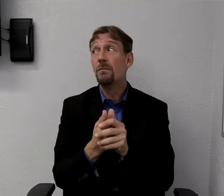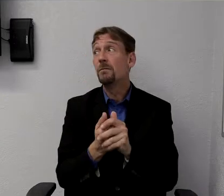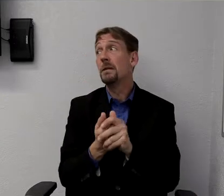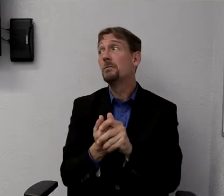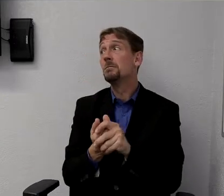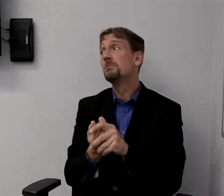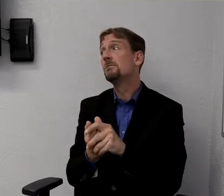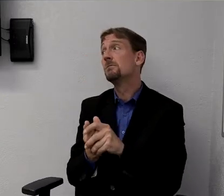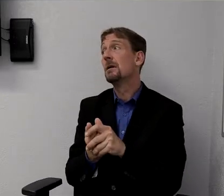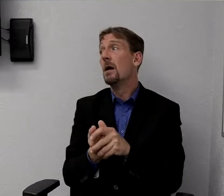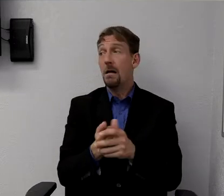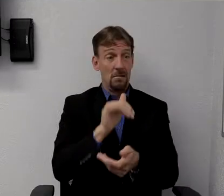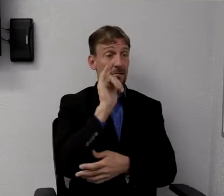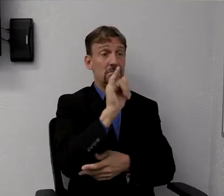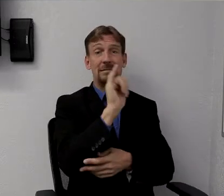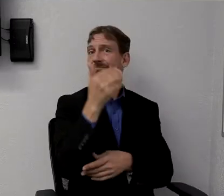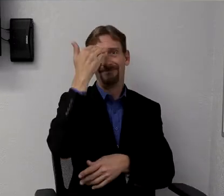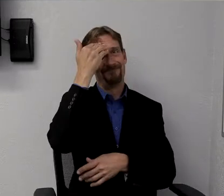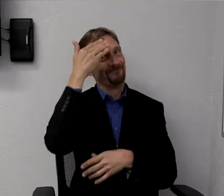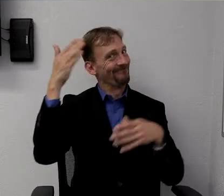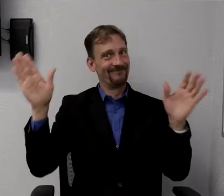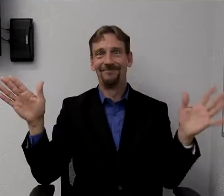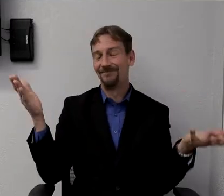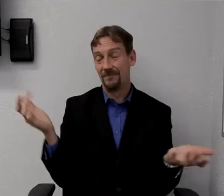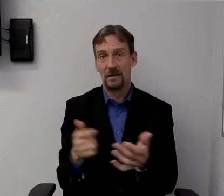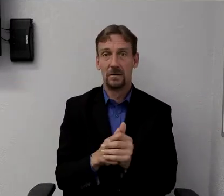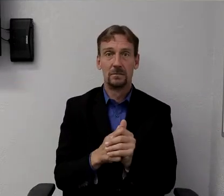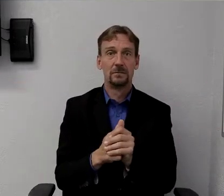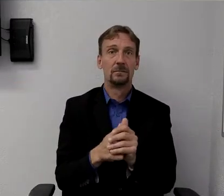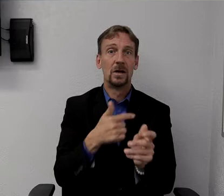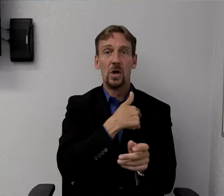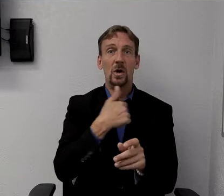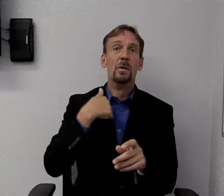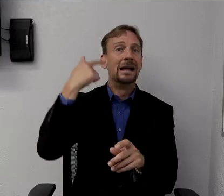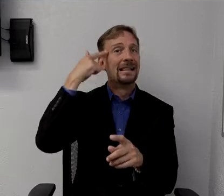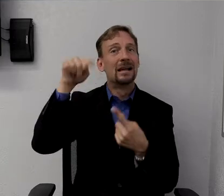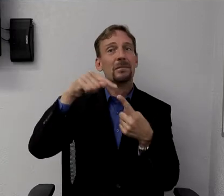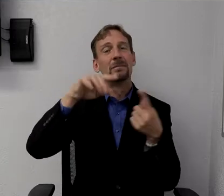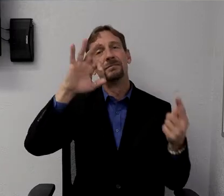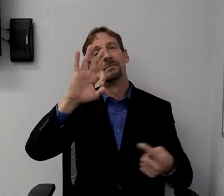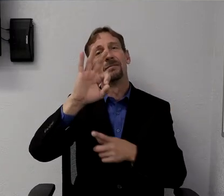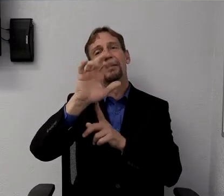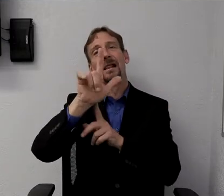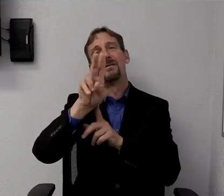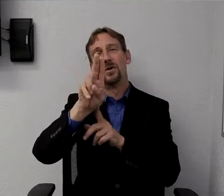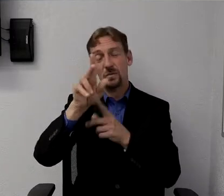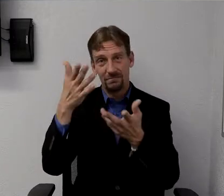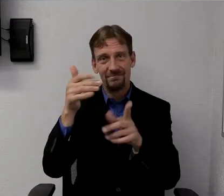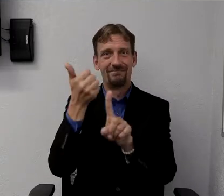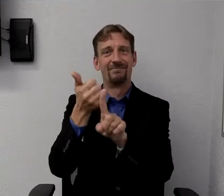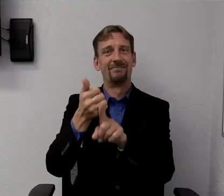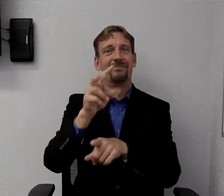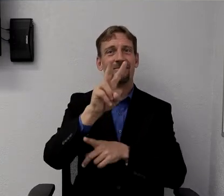that's one of the unknowns, because obviously we think about the flu. The flu is a virus.